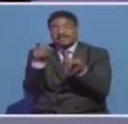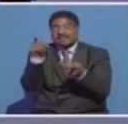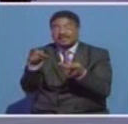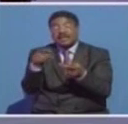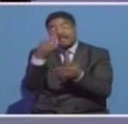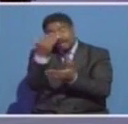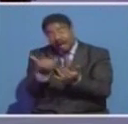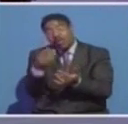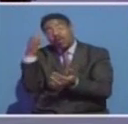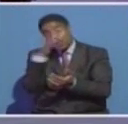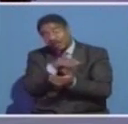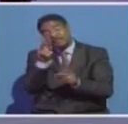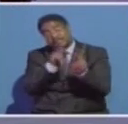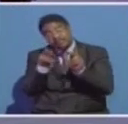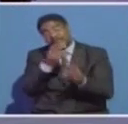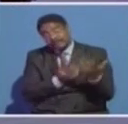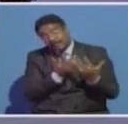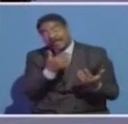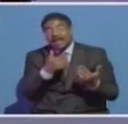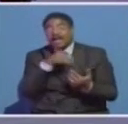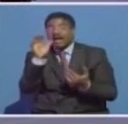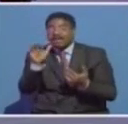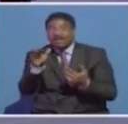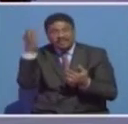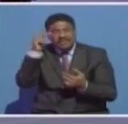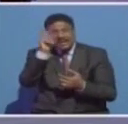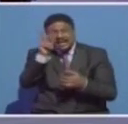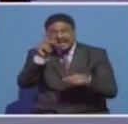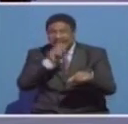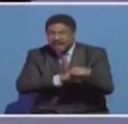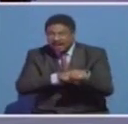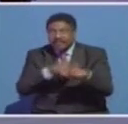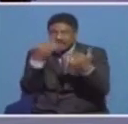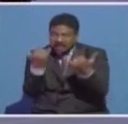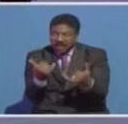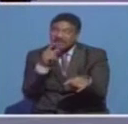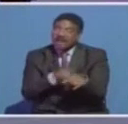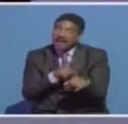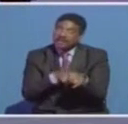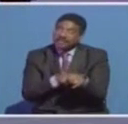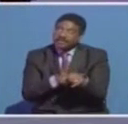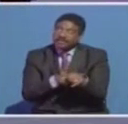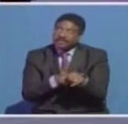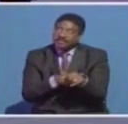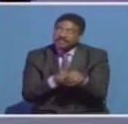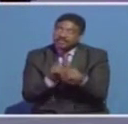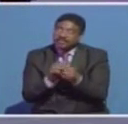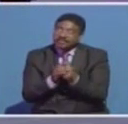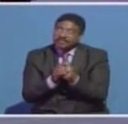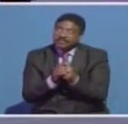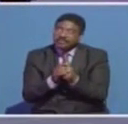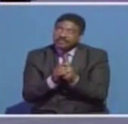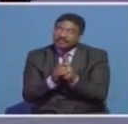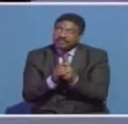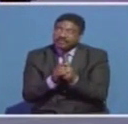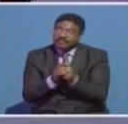issue, a big issue under counter days, and we saw establishment of the Kanakanta schemes